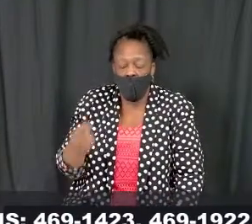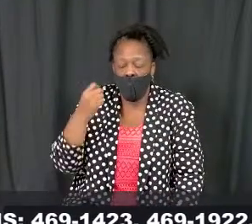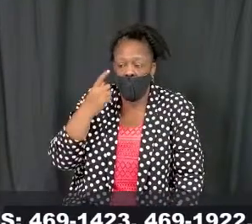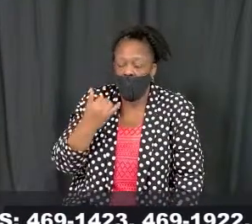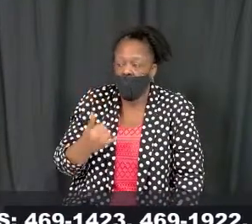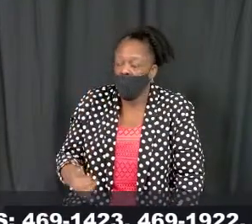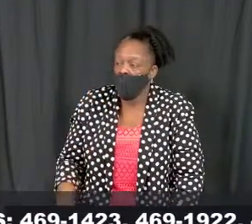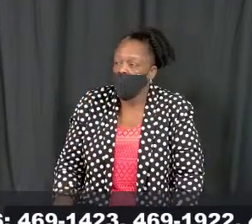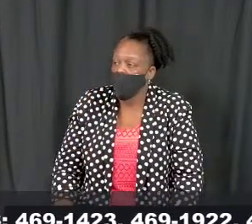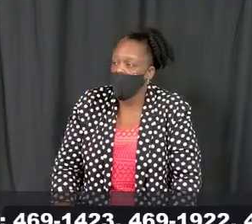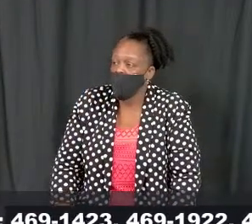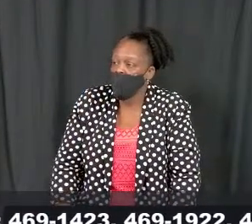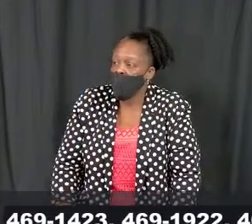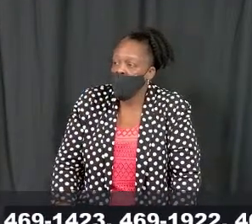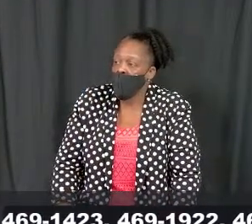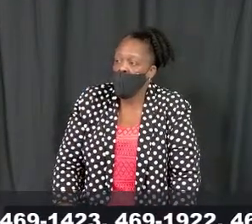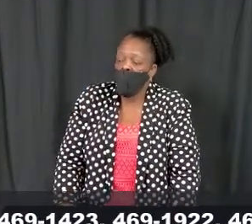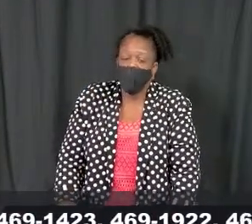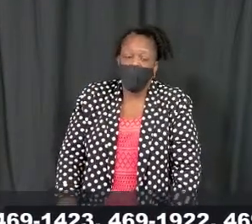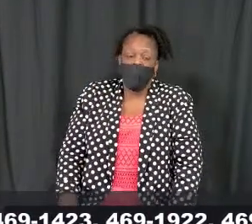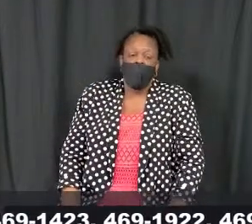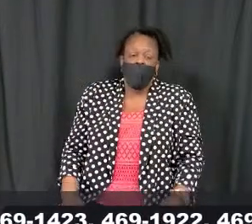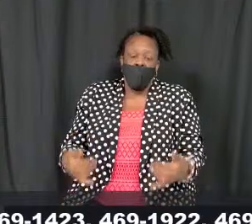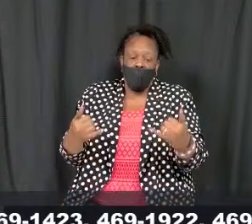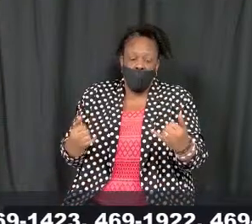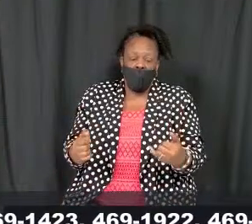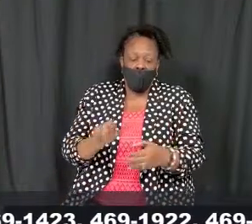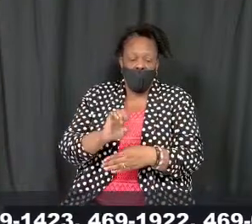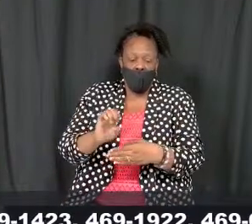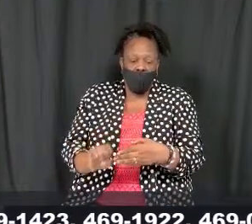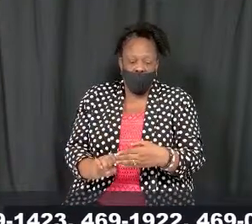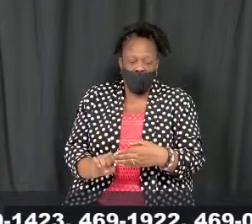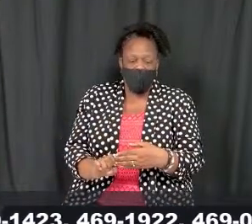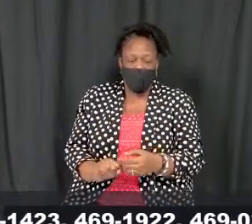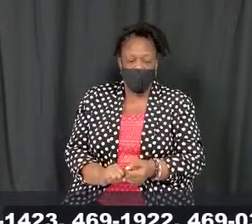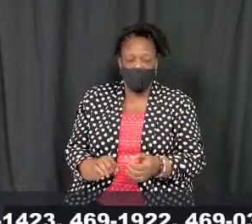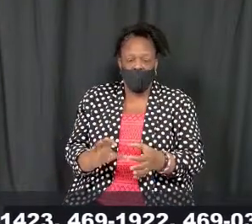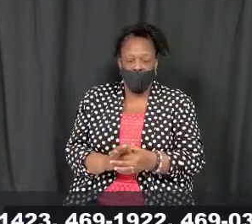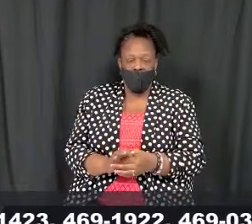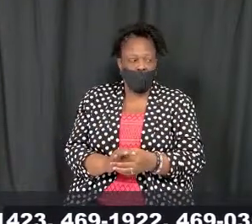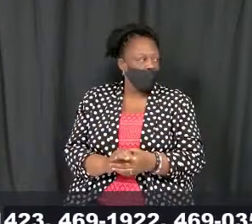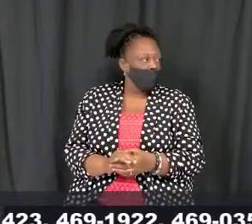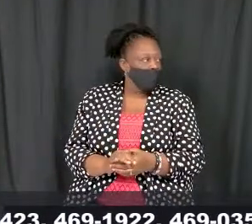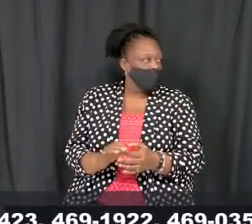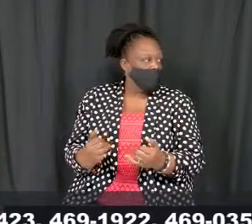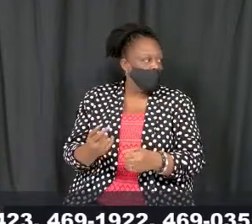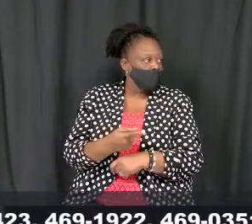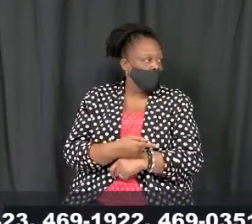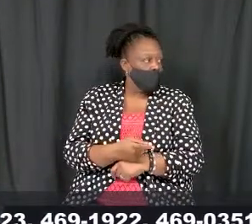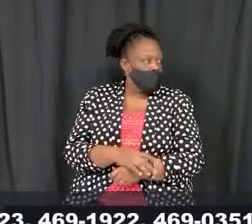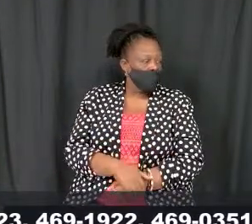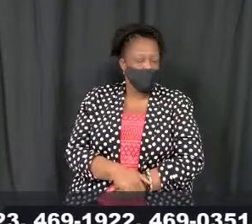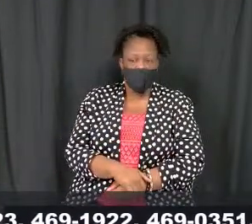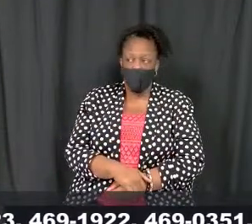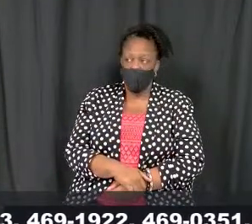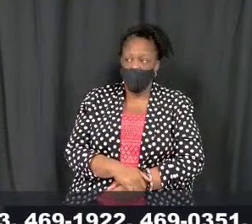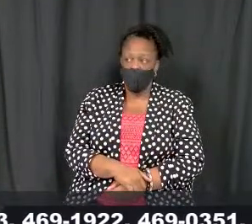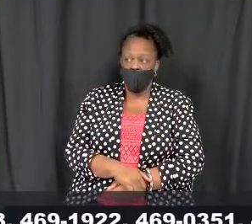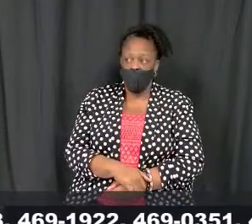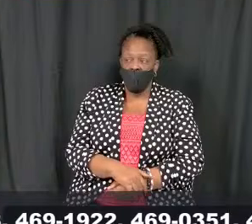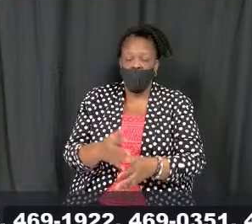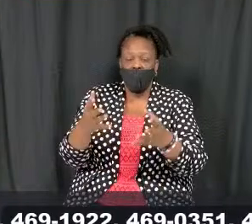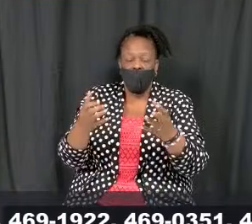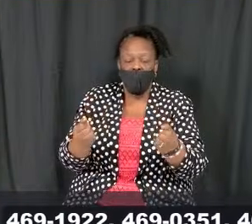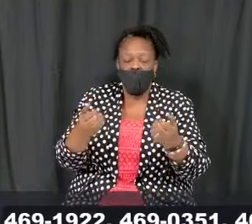Thank you very much. That brings us to the end of our press briefing for today. I want to